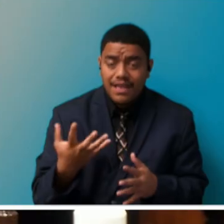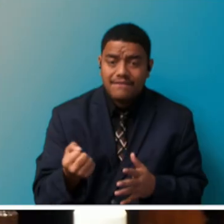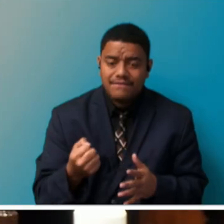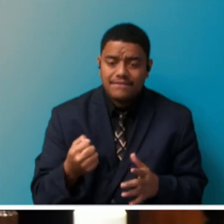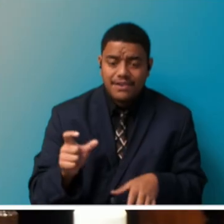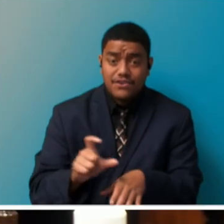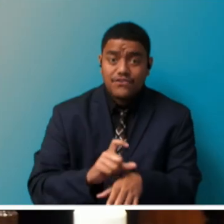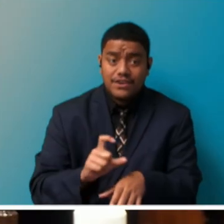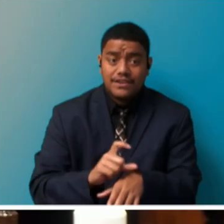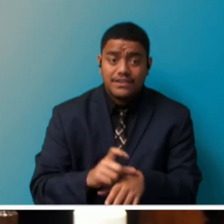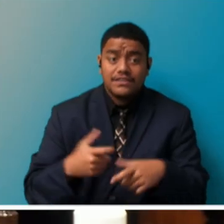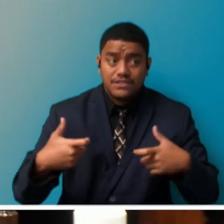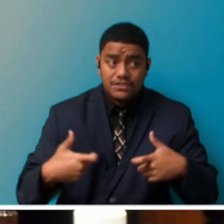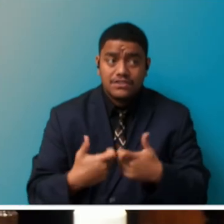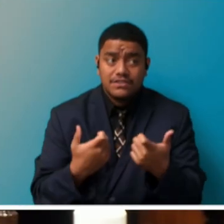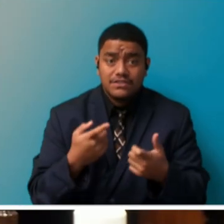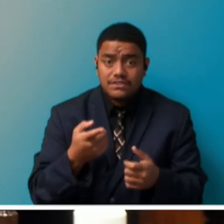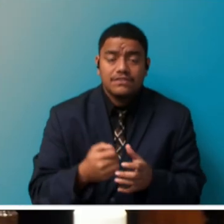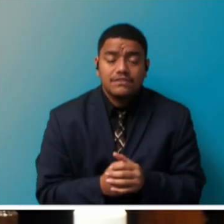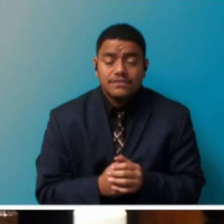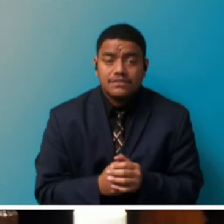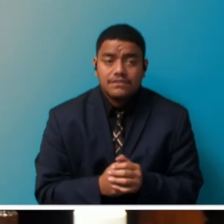challenges, that has not